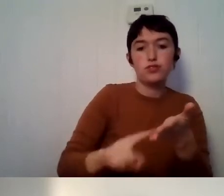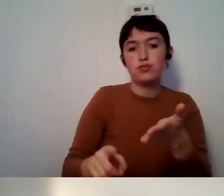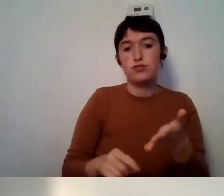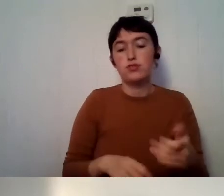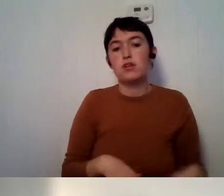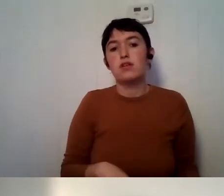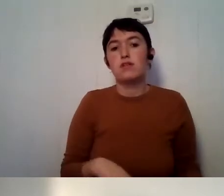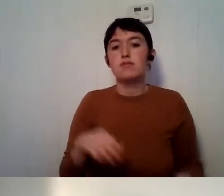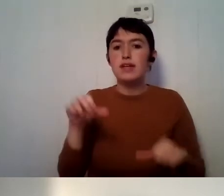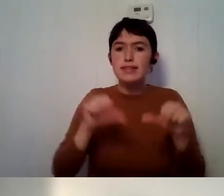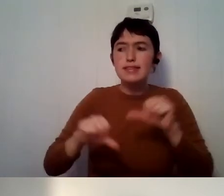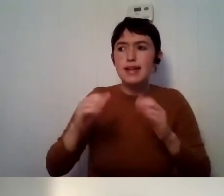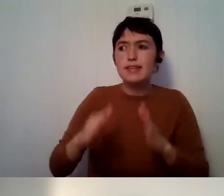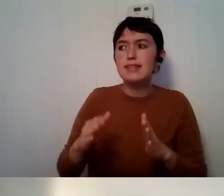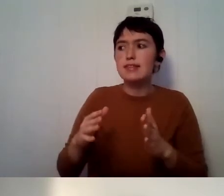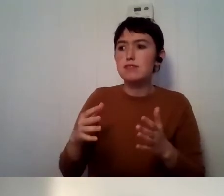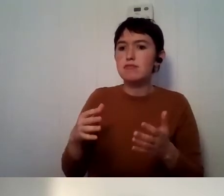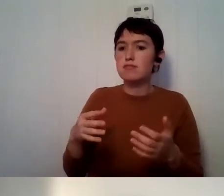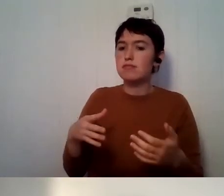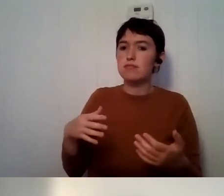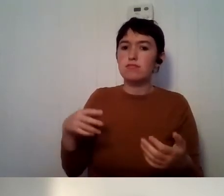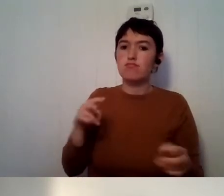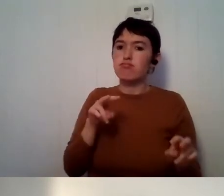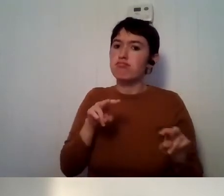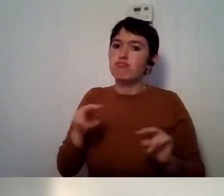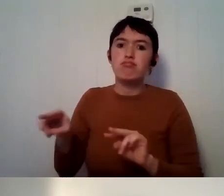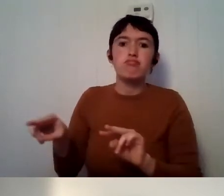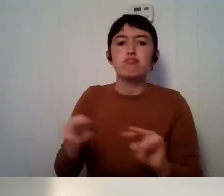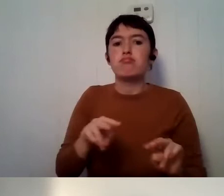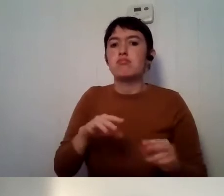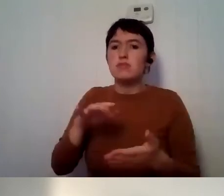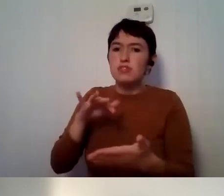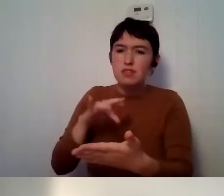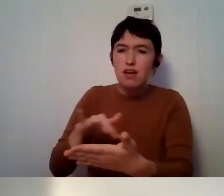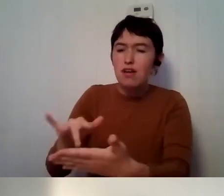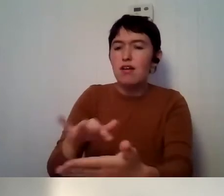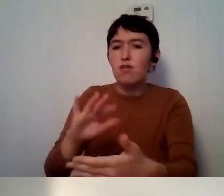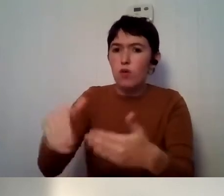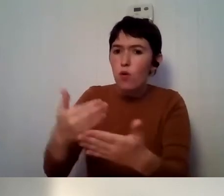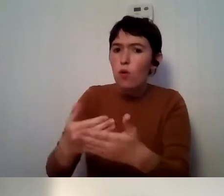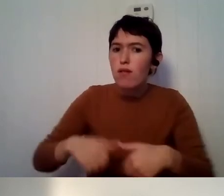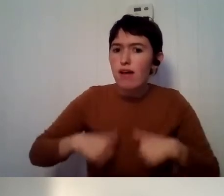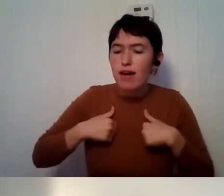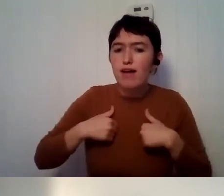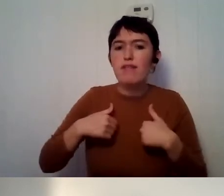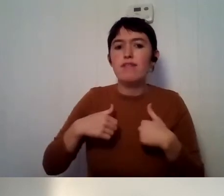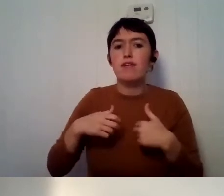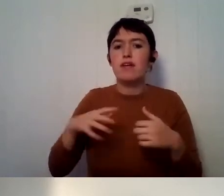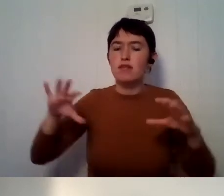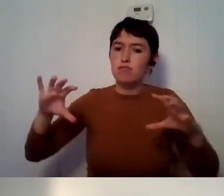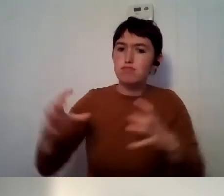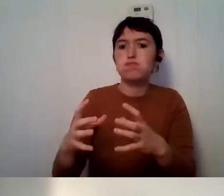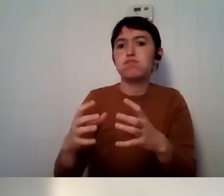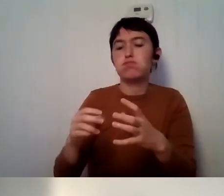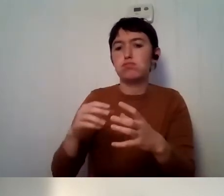people spend their entire lives measuring, understanding, collecting data, doing the research, and then compiling it. So